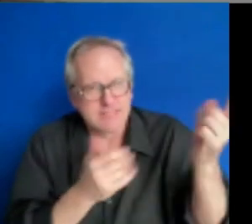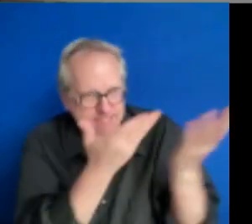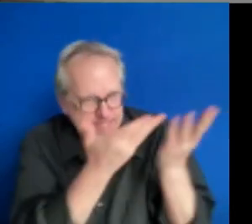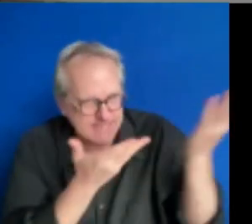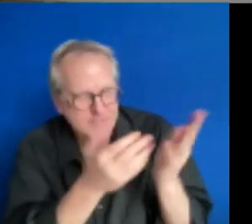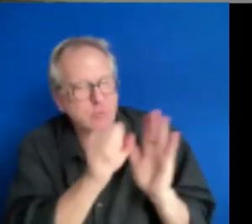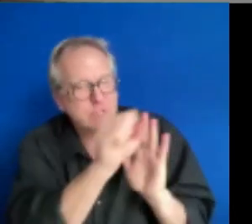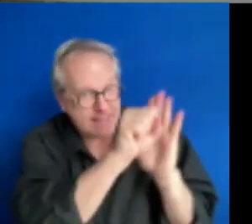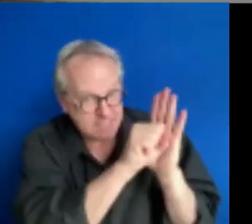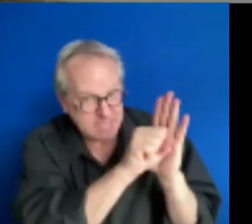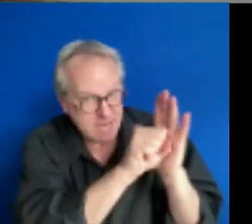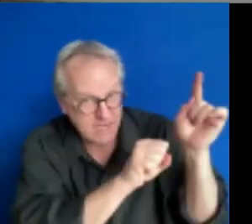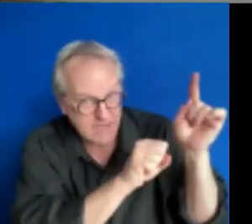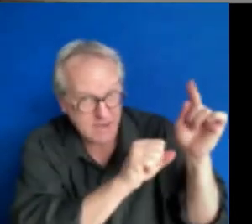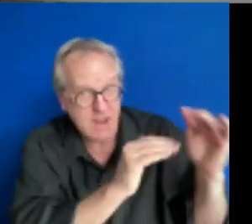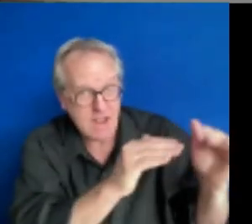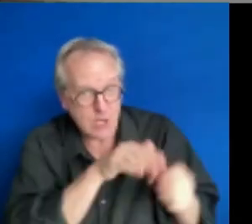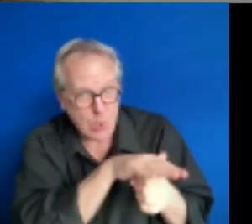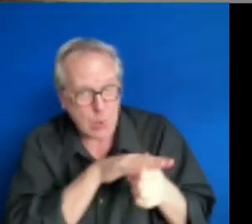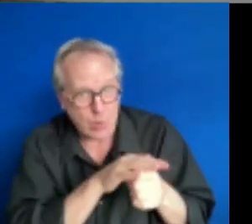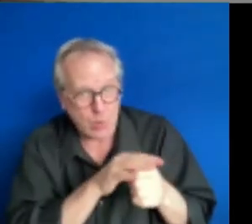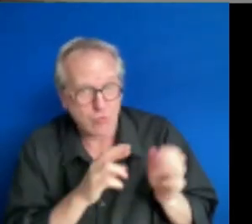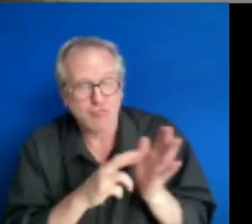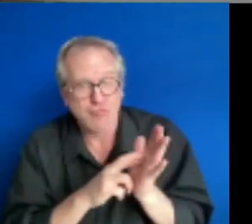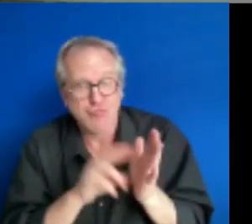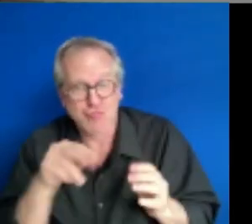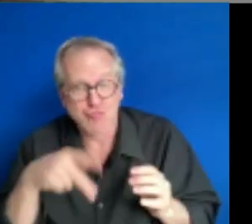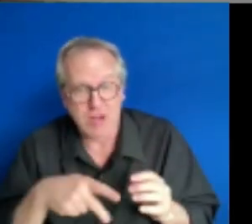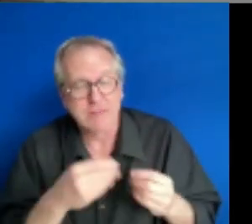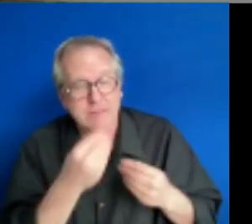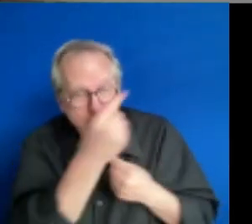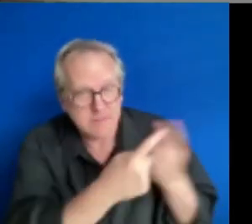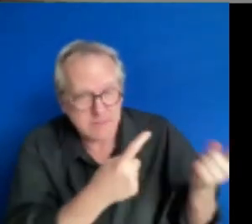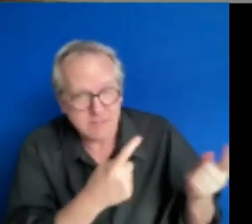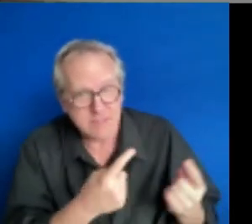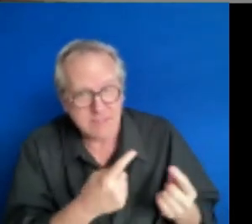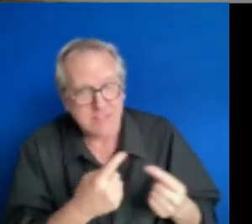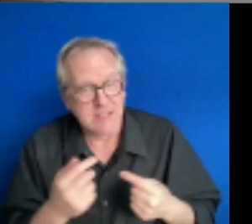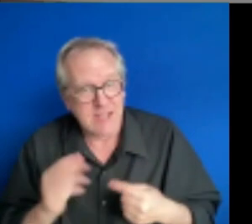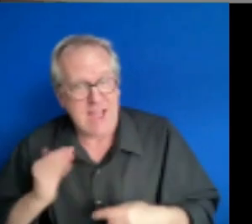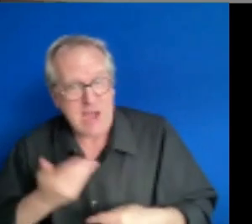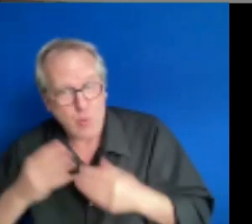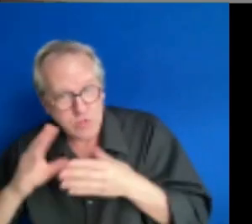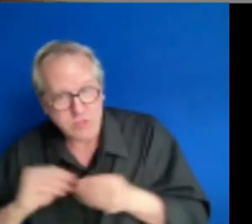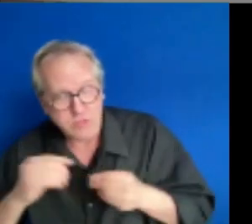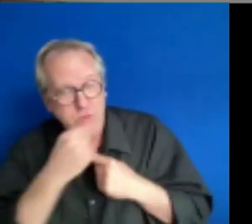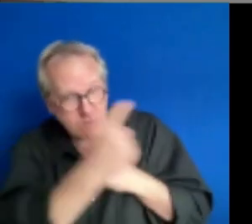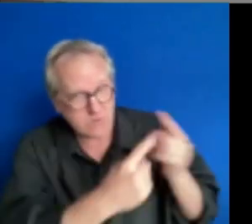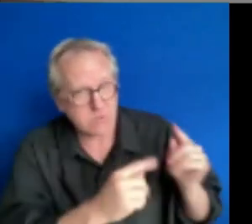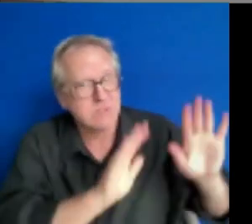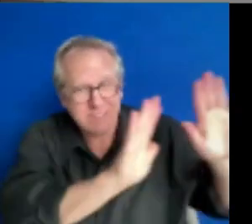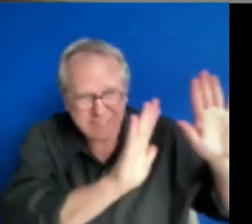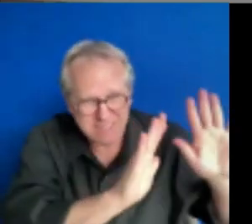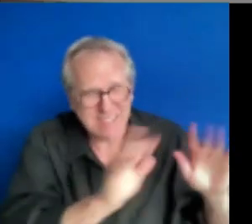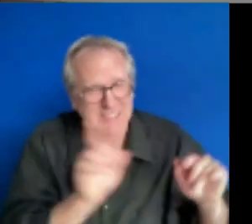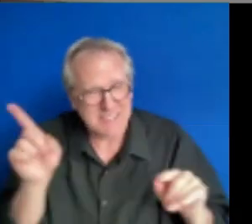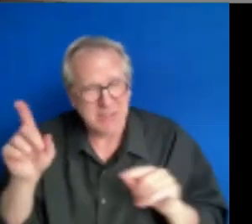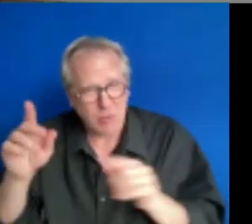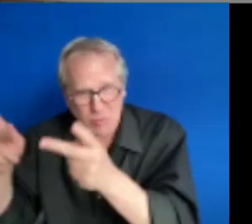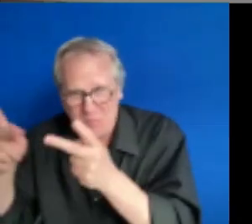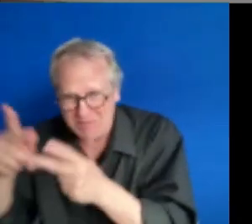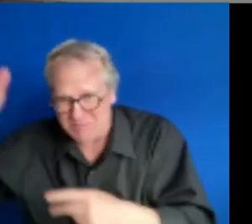local representatives in and letting them hear the stories, letting them understand